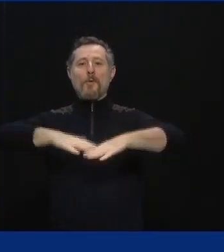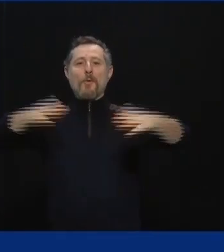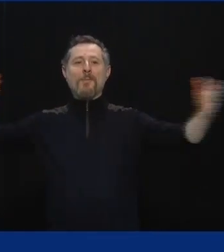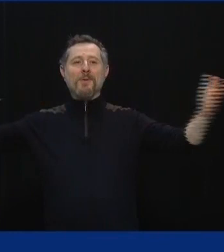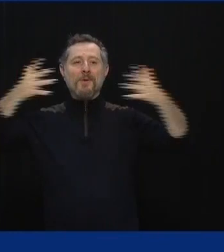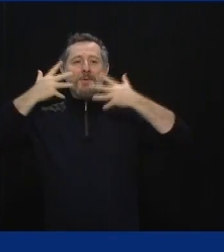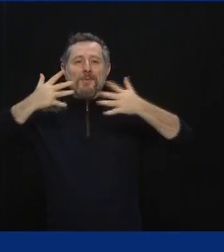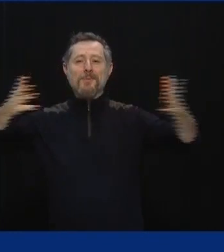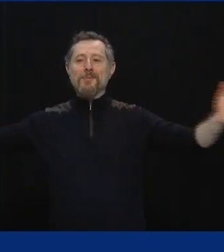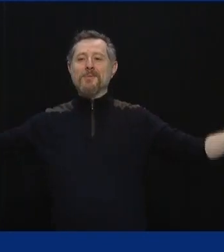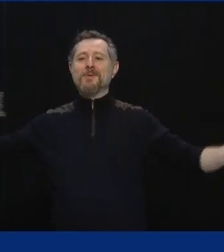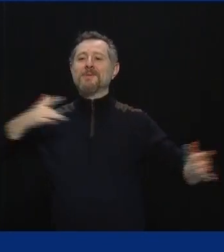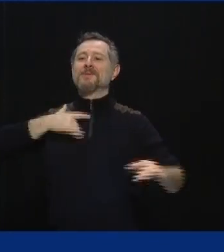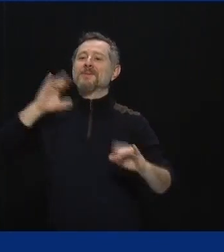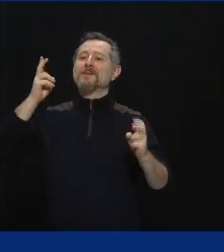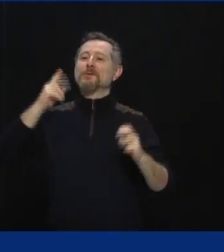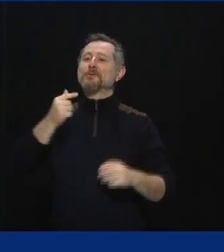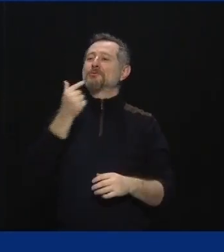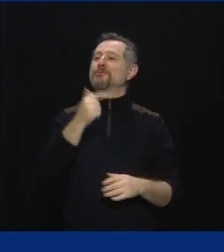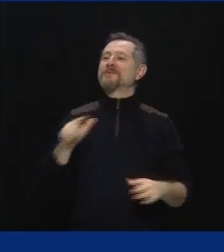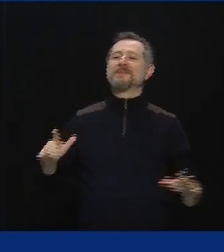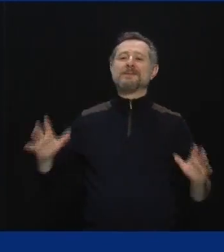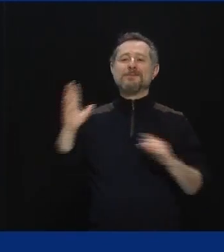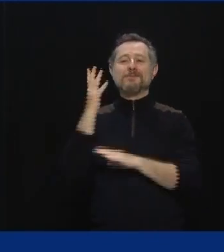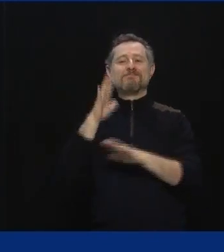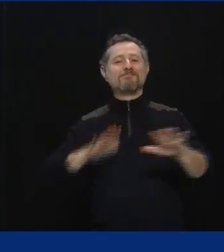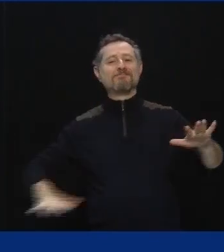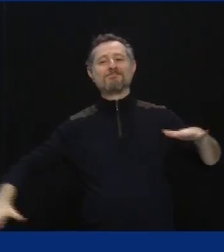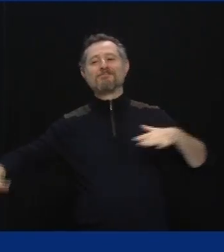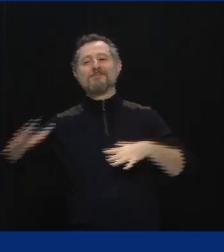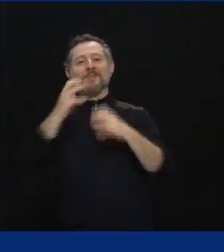in every way with a wide variety of green features,